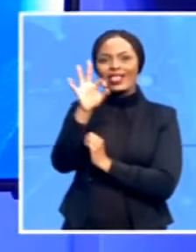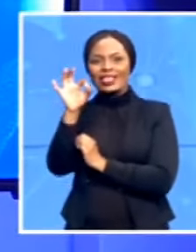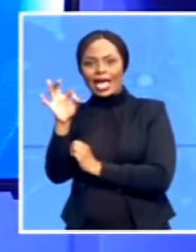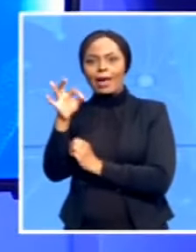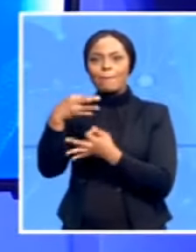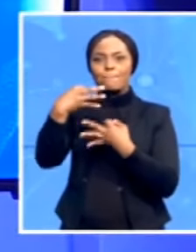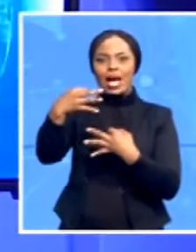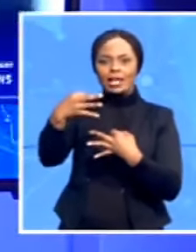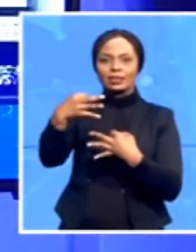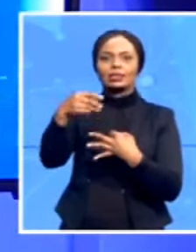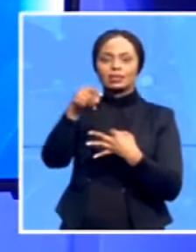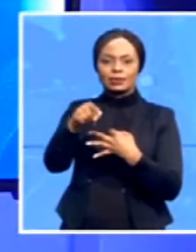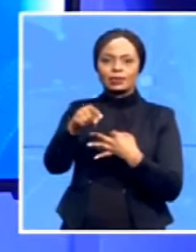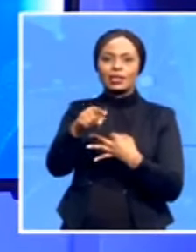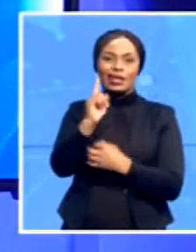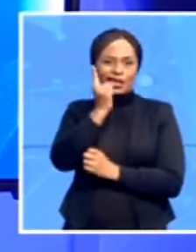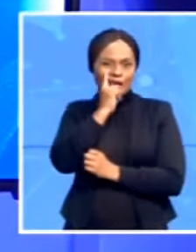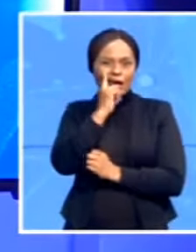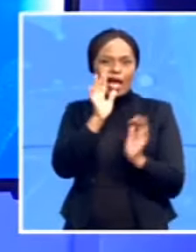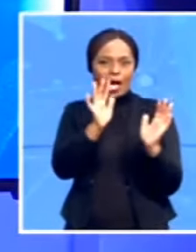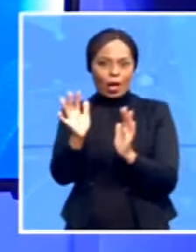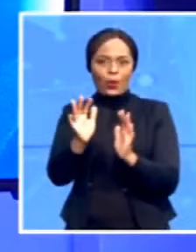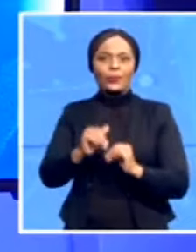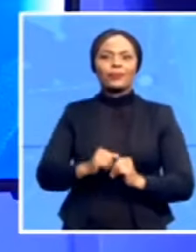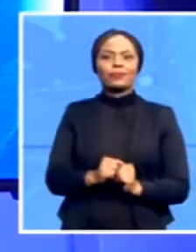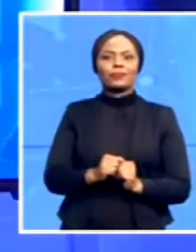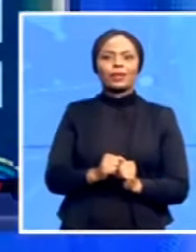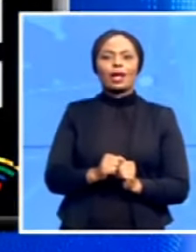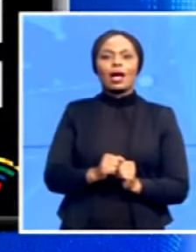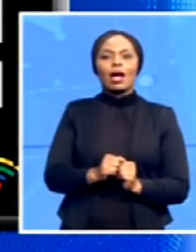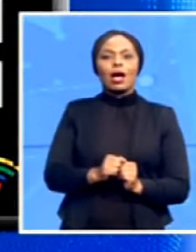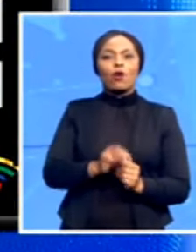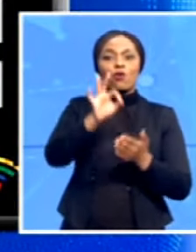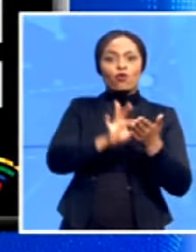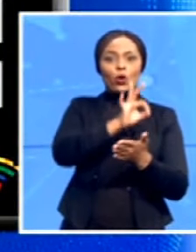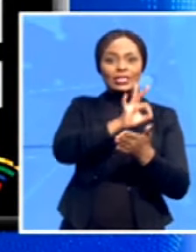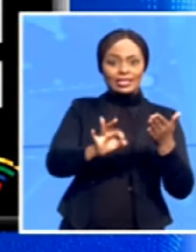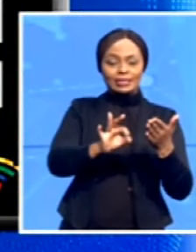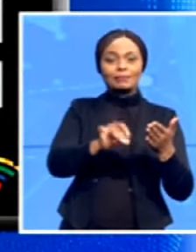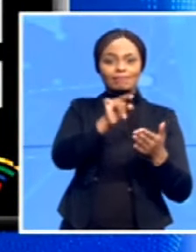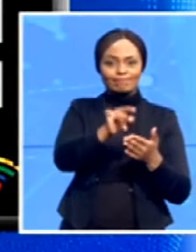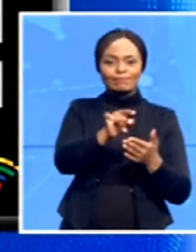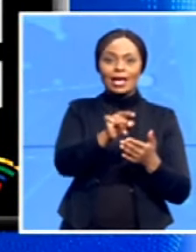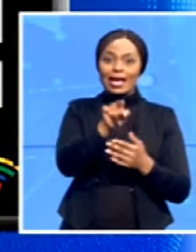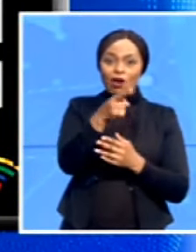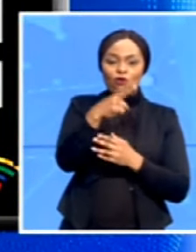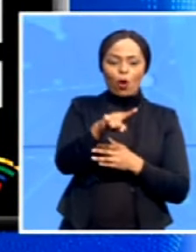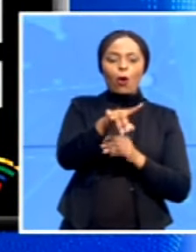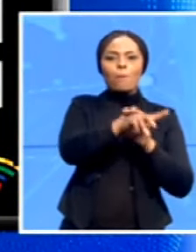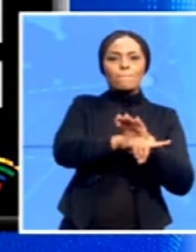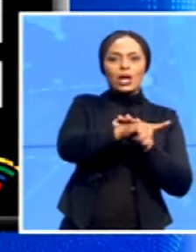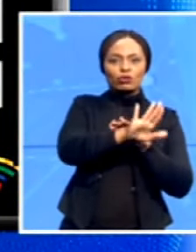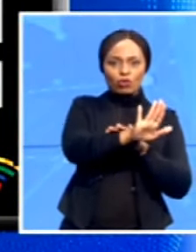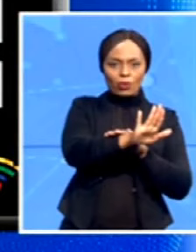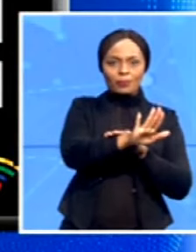of the voting ballots. There we go. So this is for the metro. Remember the district council? This is for the metro. So in the metro, if you live in